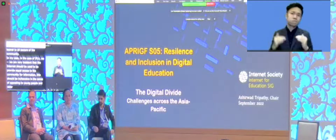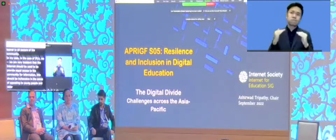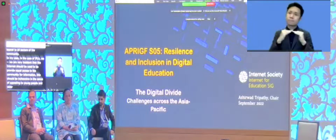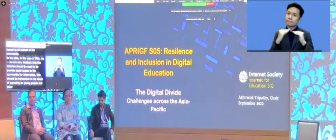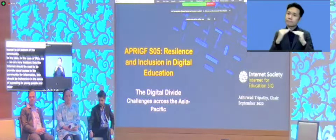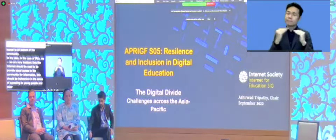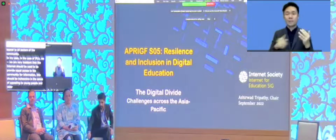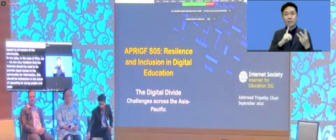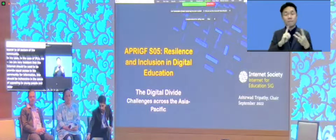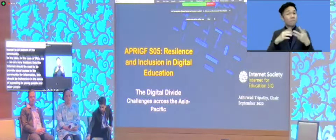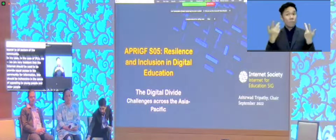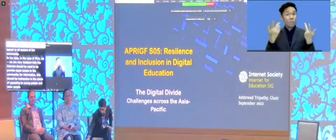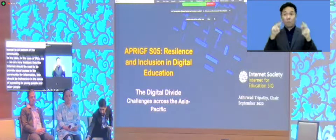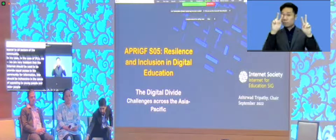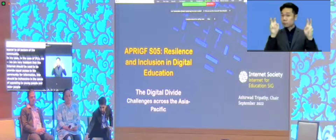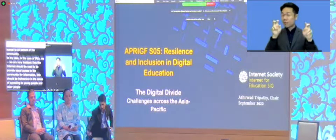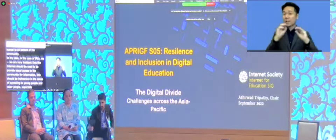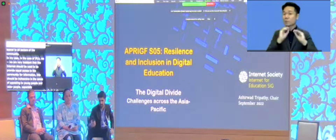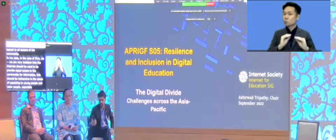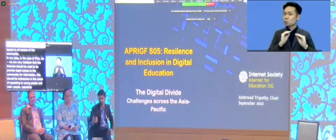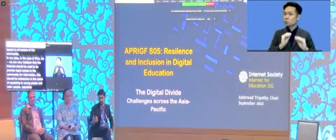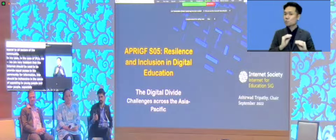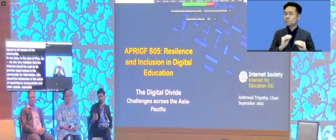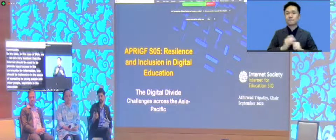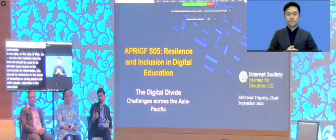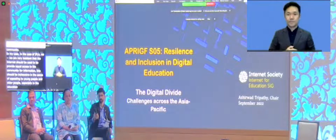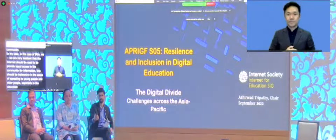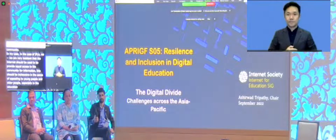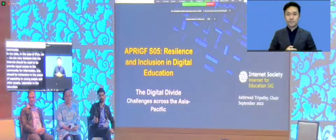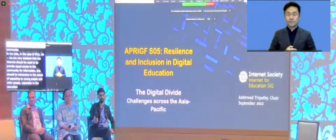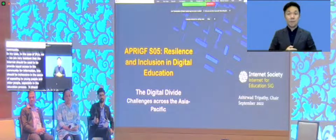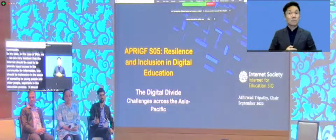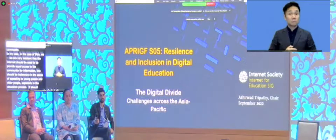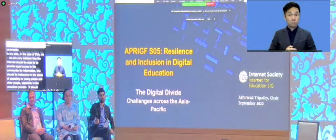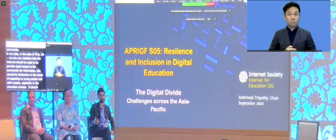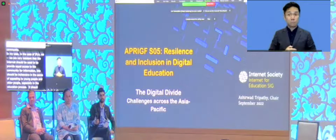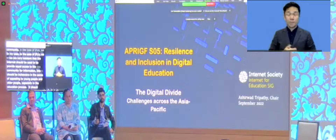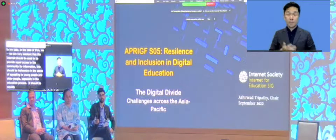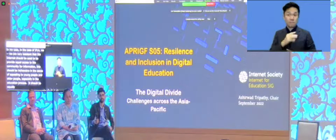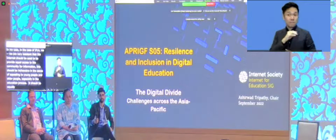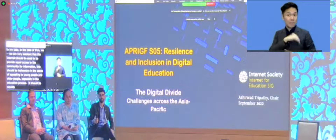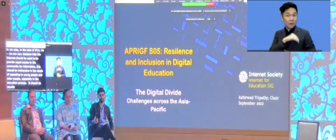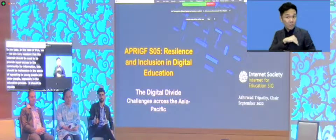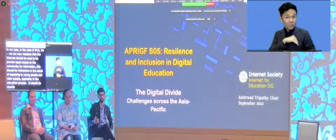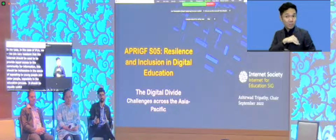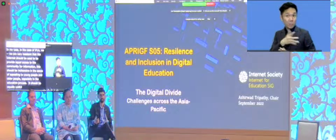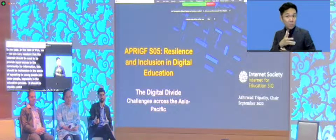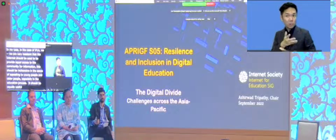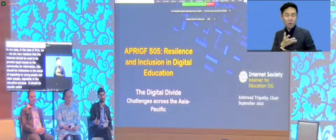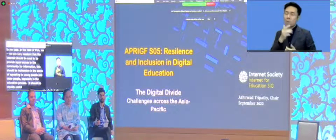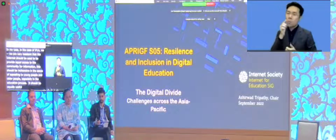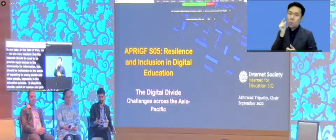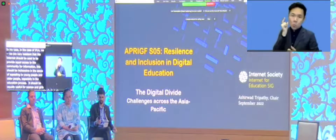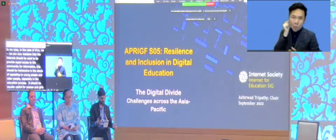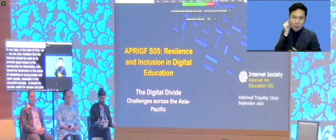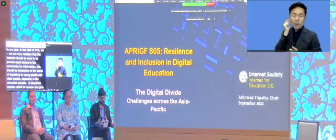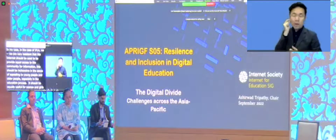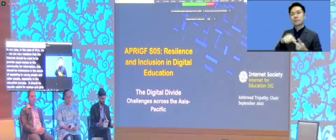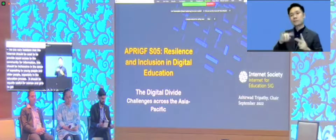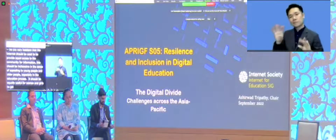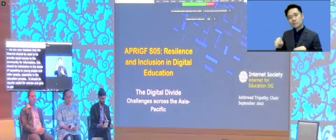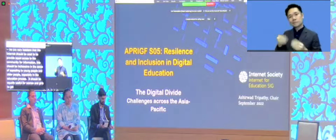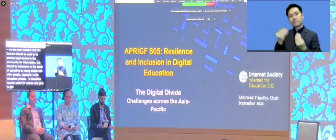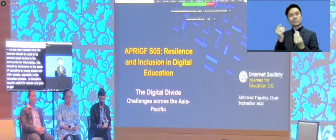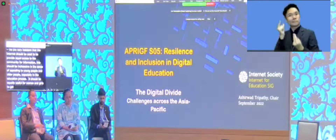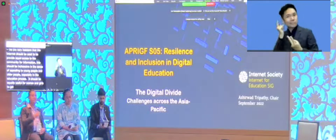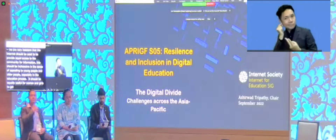especially in the education process. It should be equally useful for women and girls to get information. It should